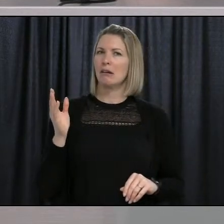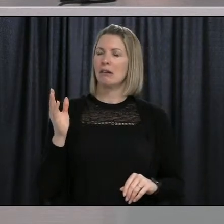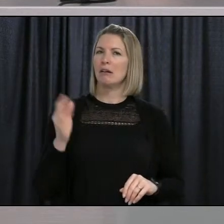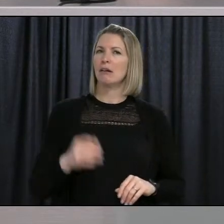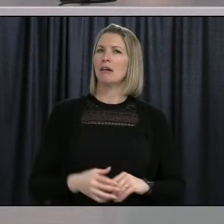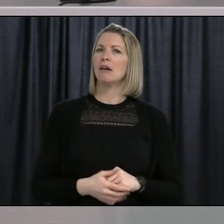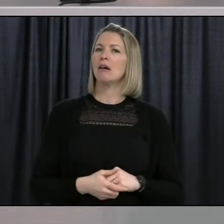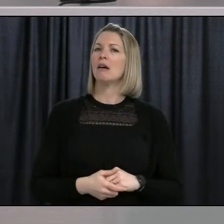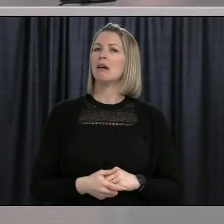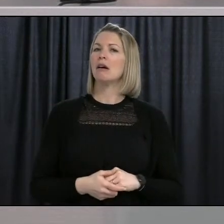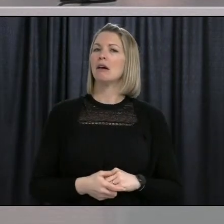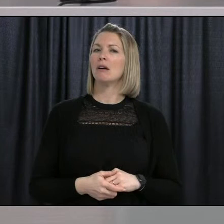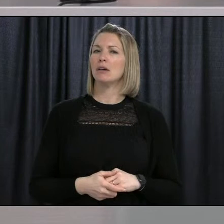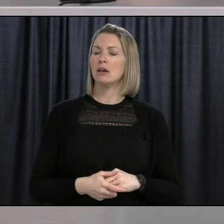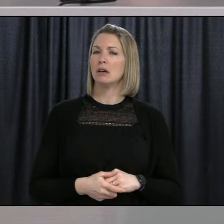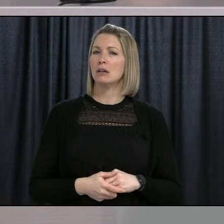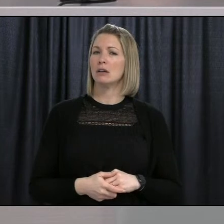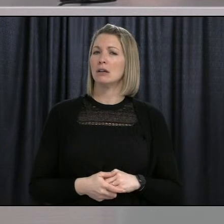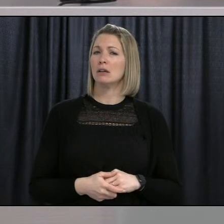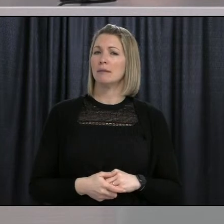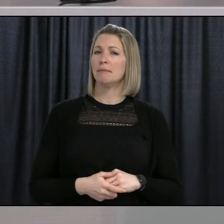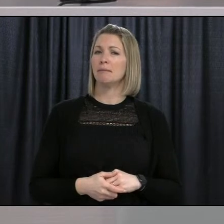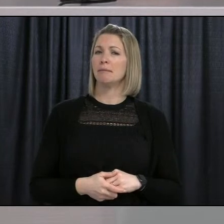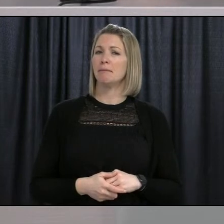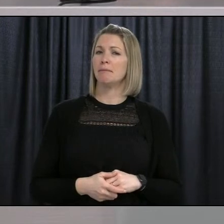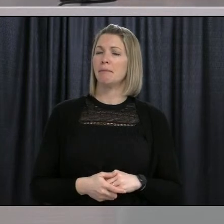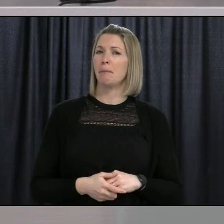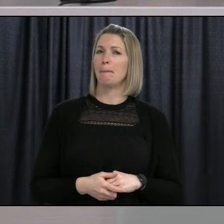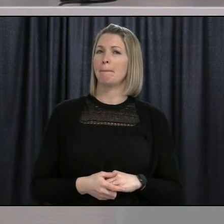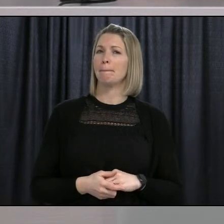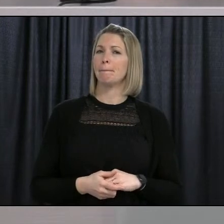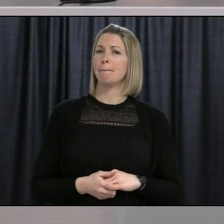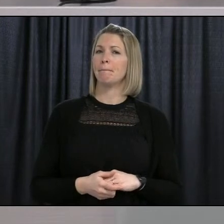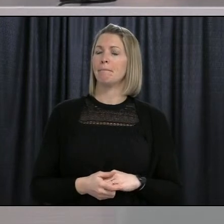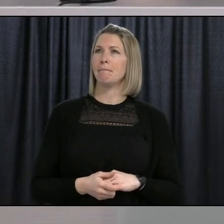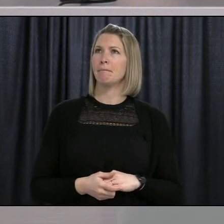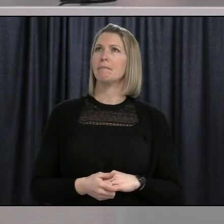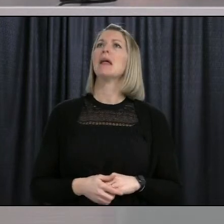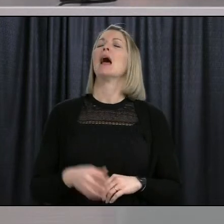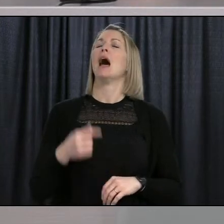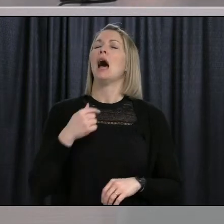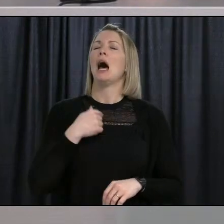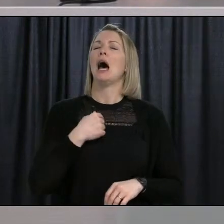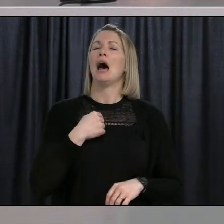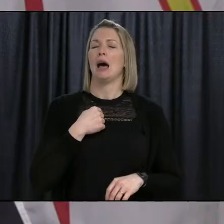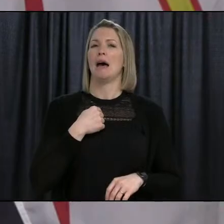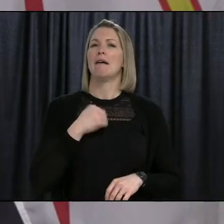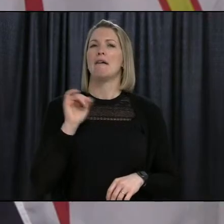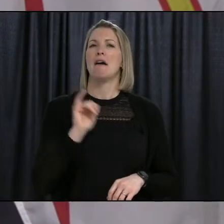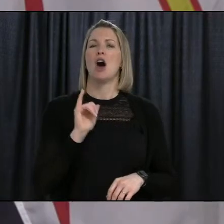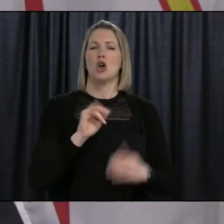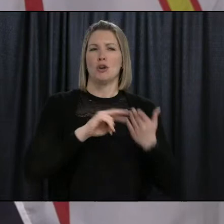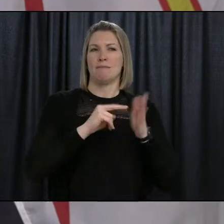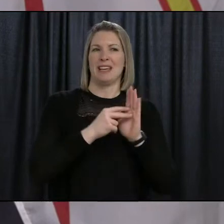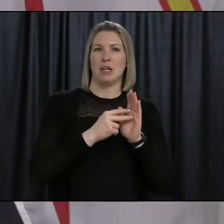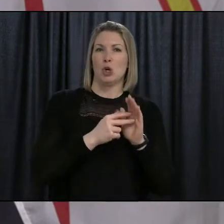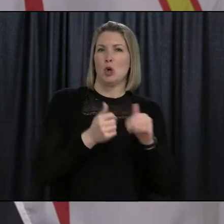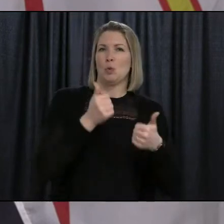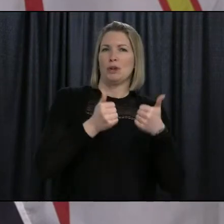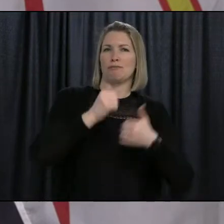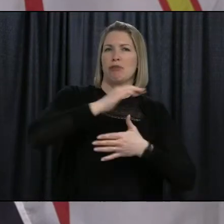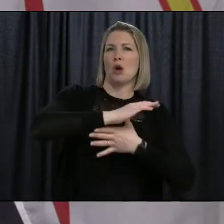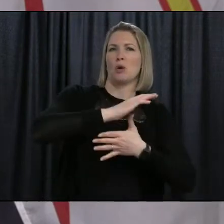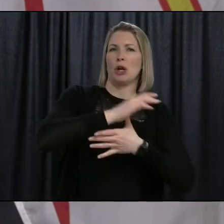specifically? Yes, yeah. I think it depends whether on that's geography on track. and other things. Yeah. So, with